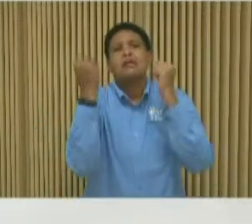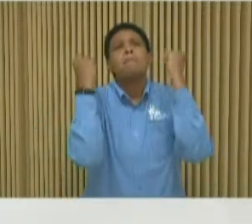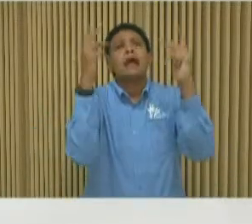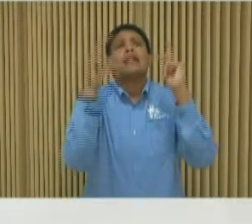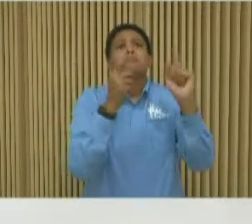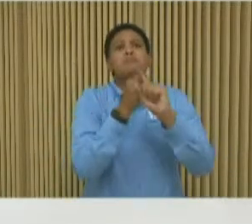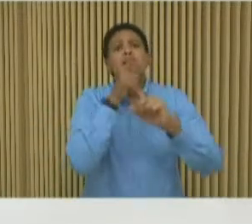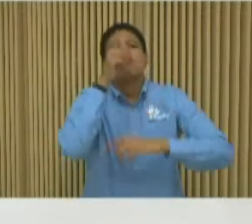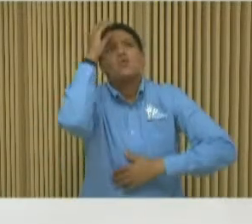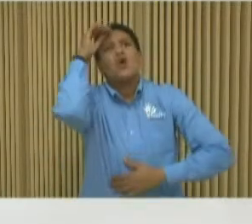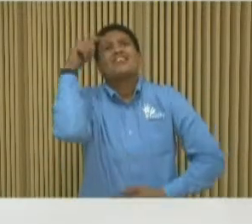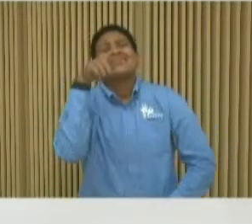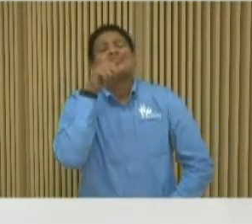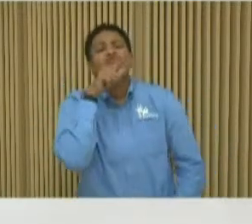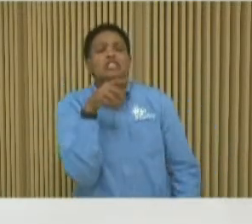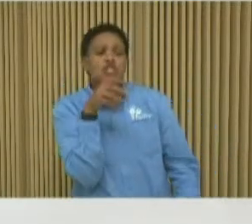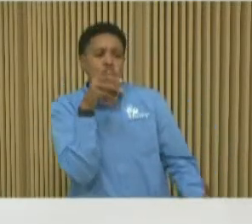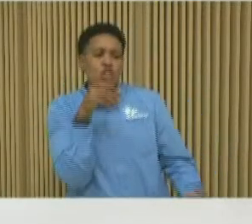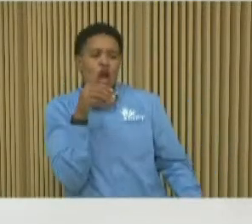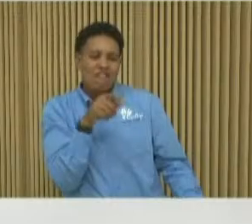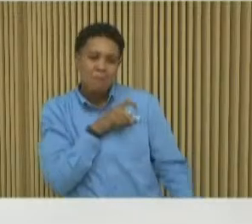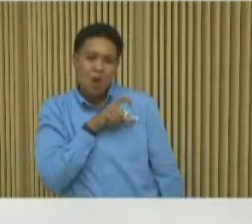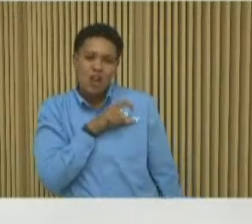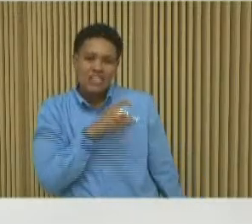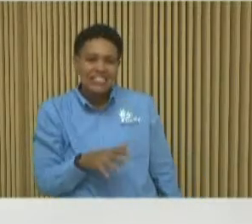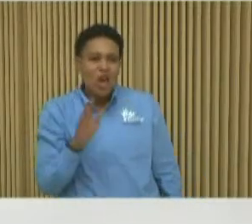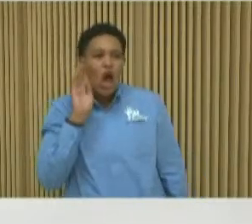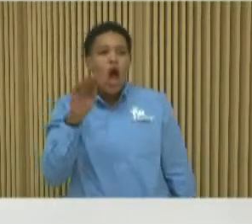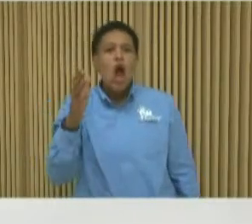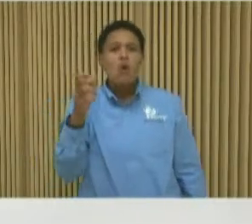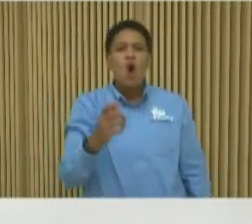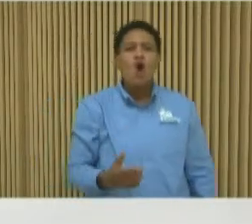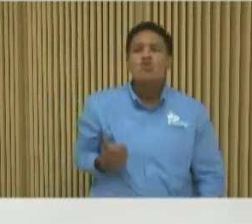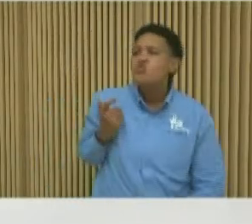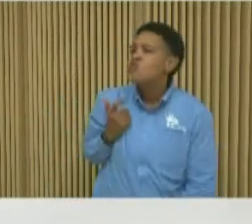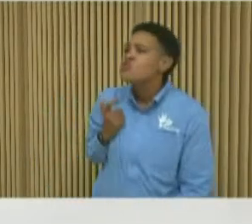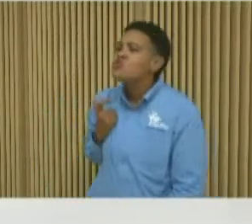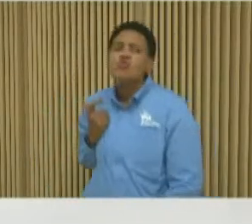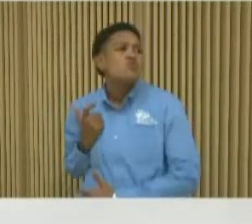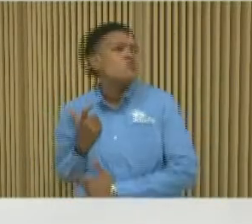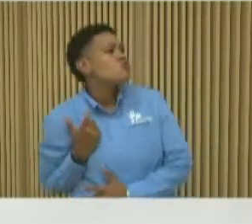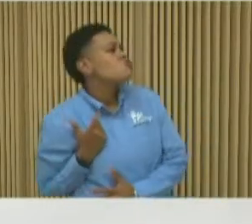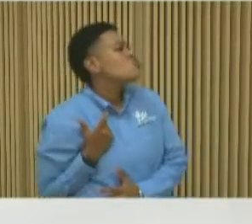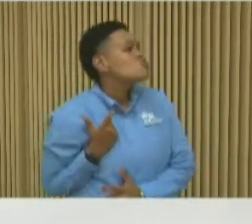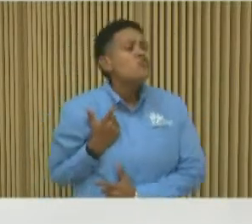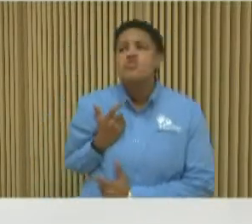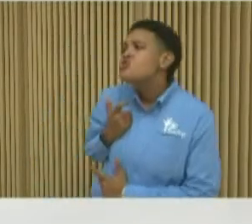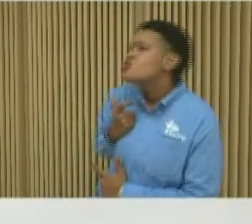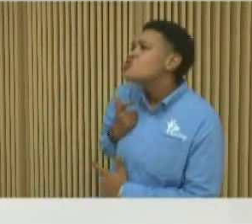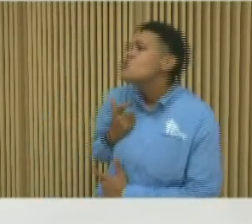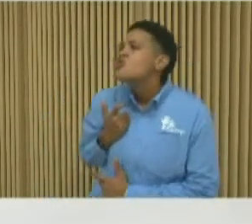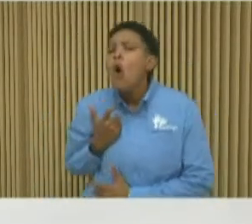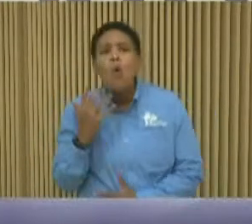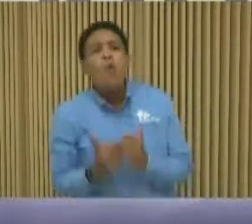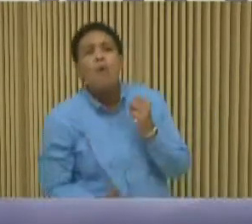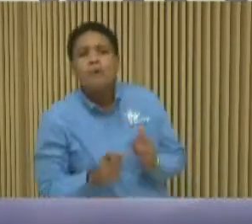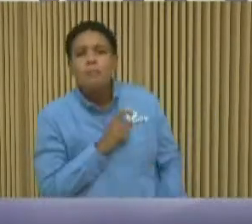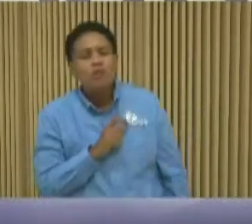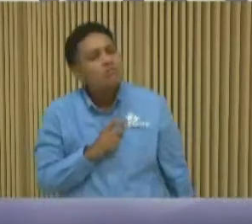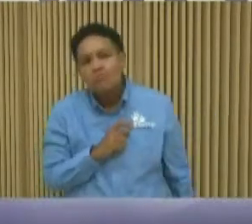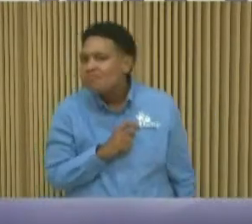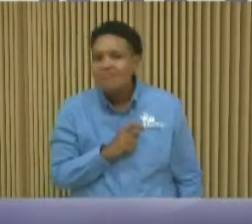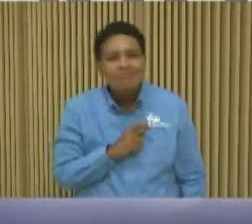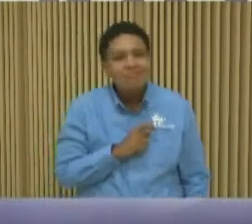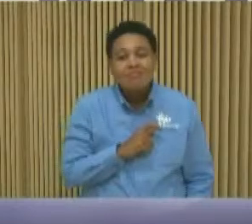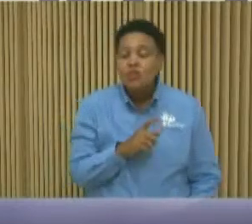who consider it to be soft policing. Everybody wants hard policing. But the truth of the matter is that community policing